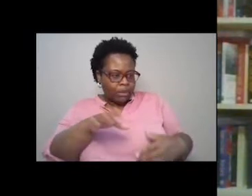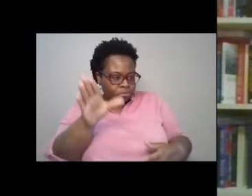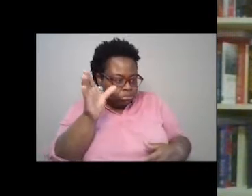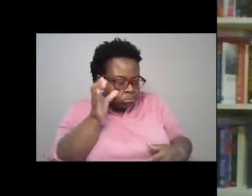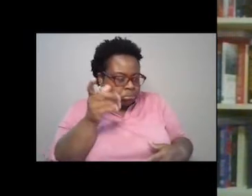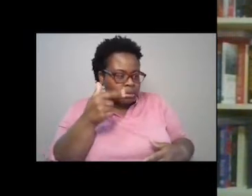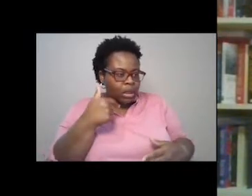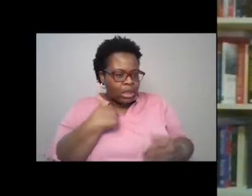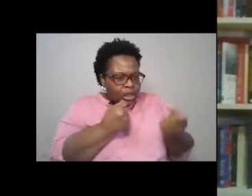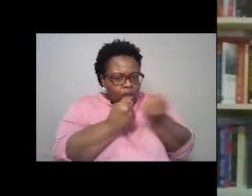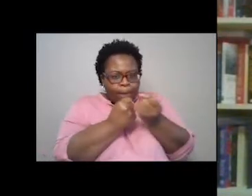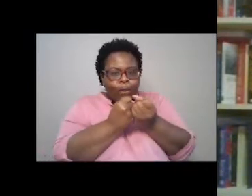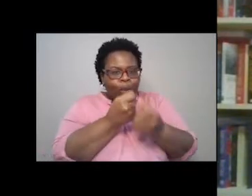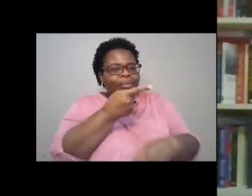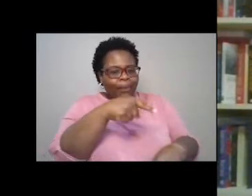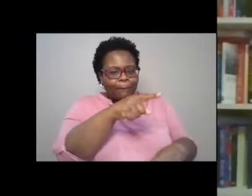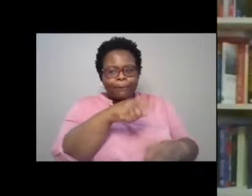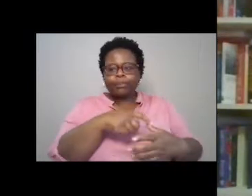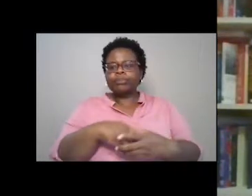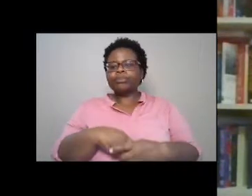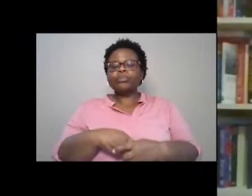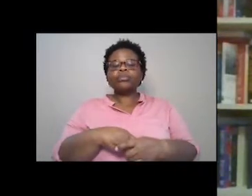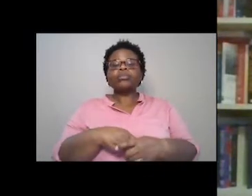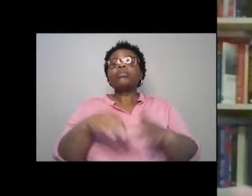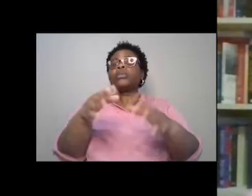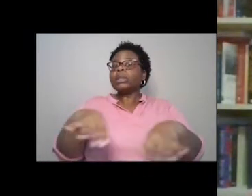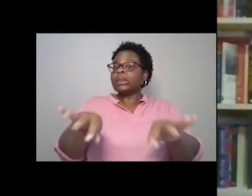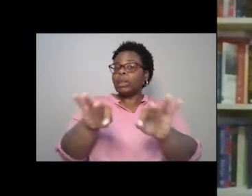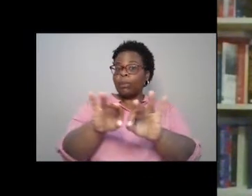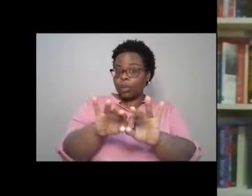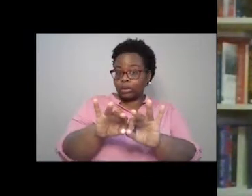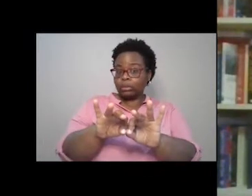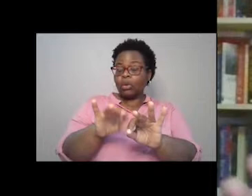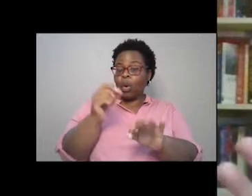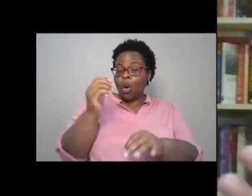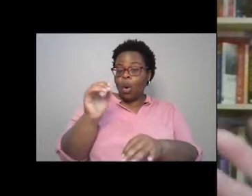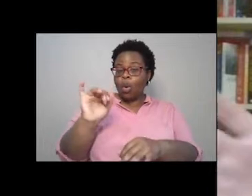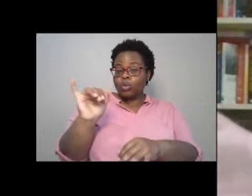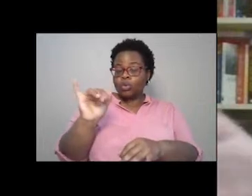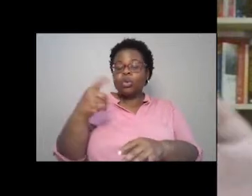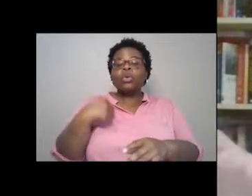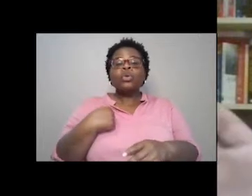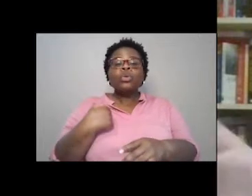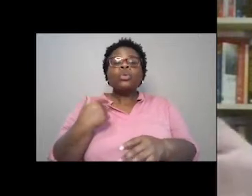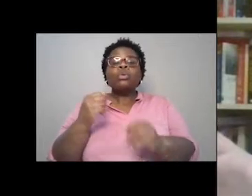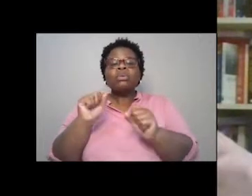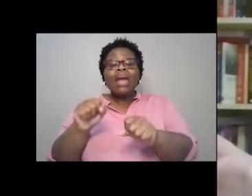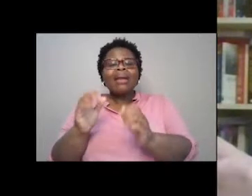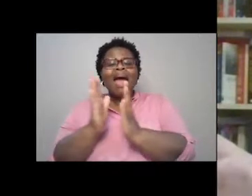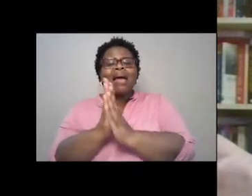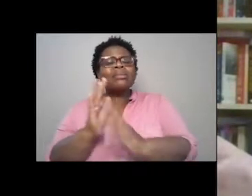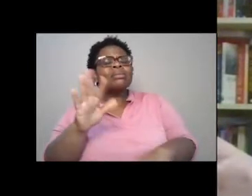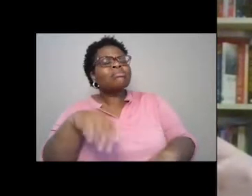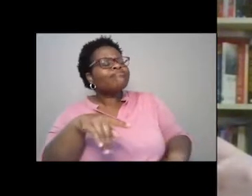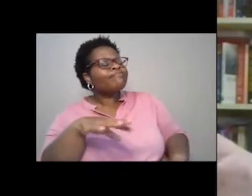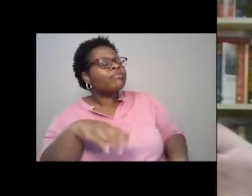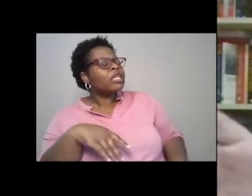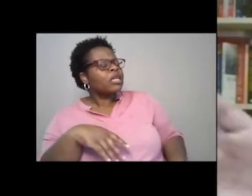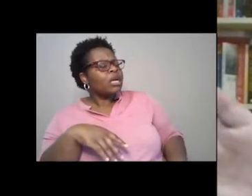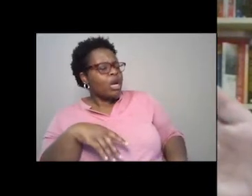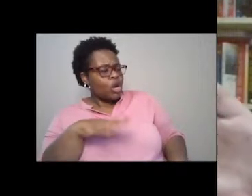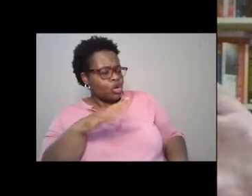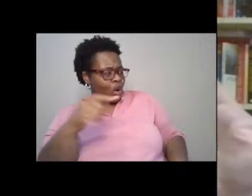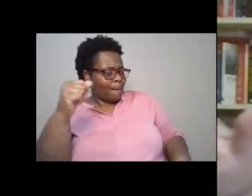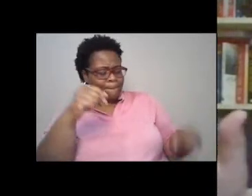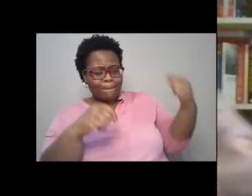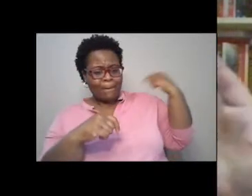way that they asked me to. Another important thing, if you have permission, is ask, can I hold your back?